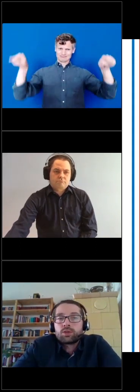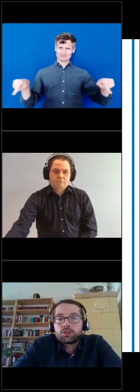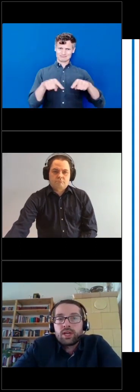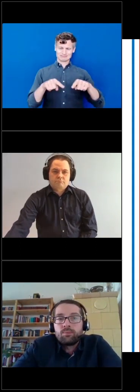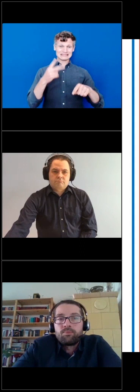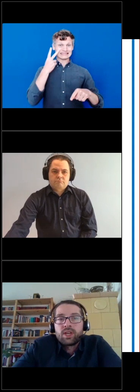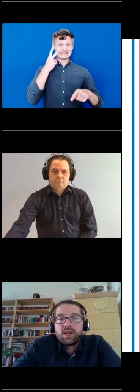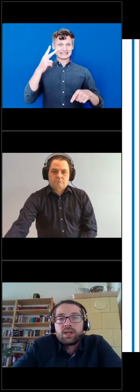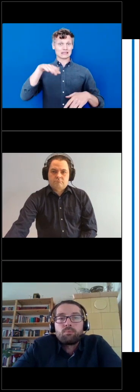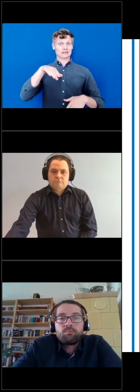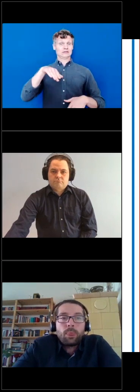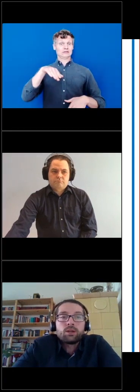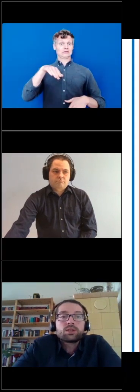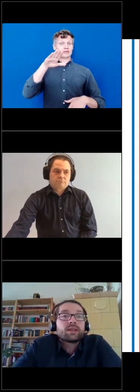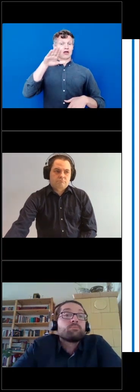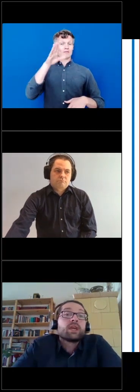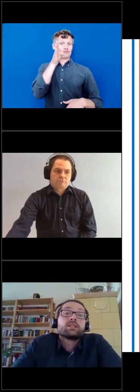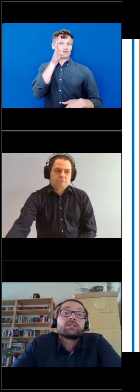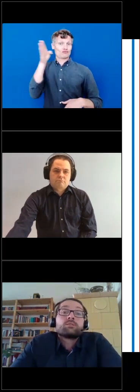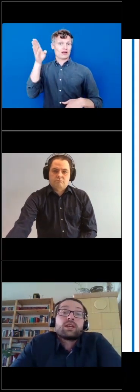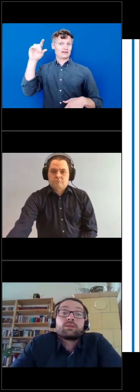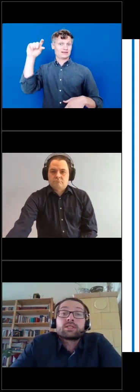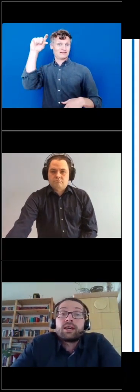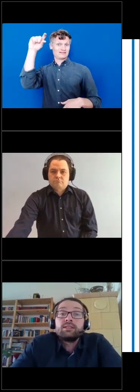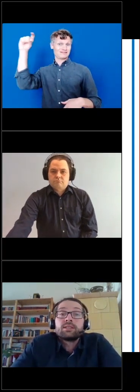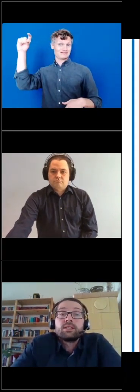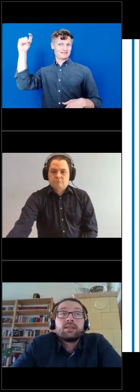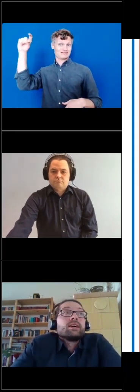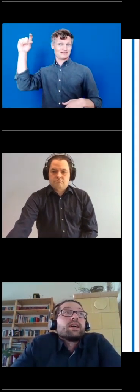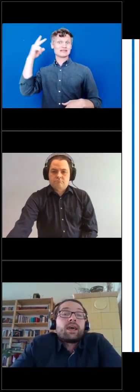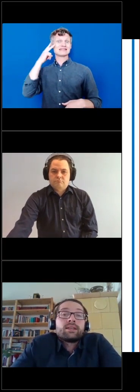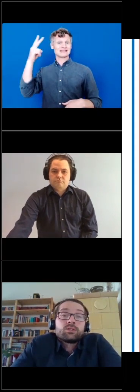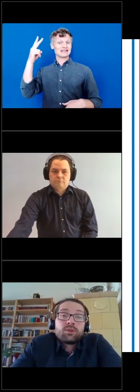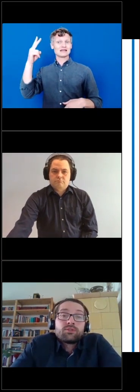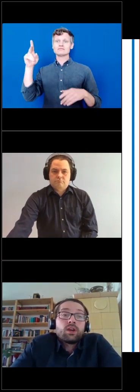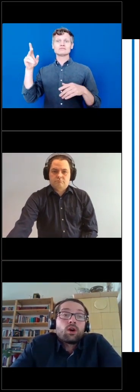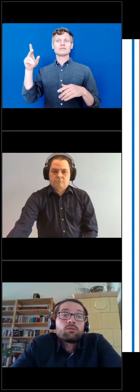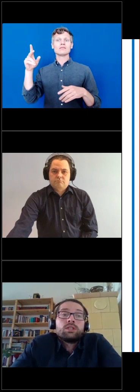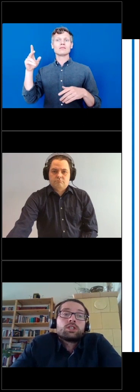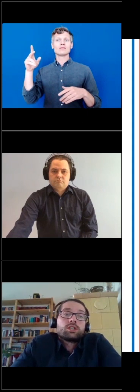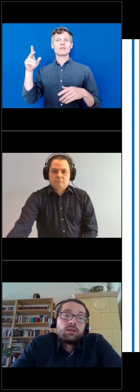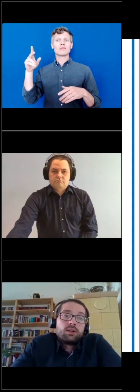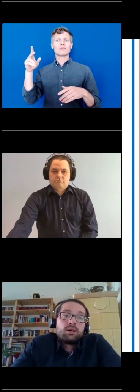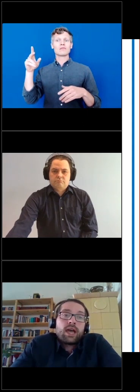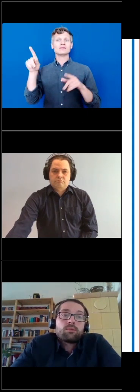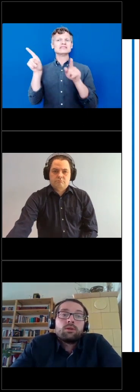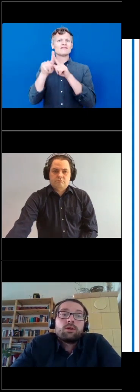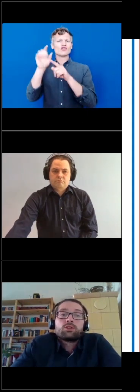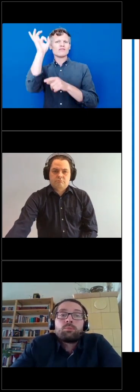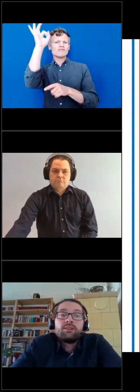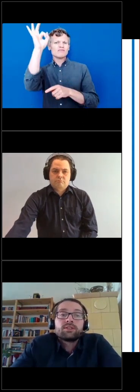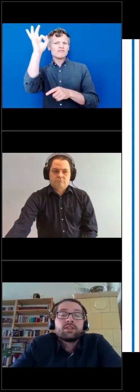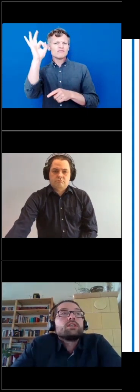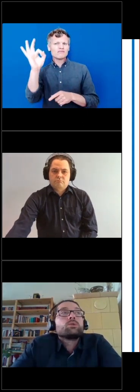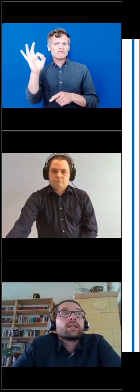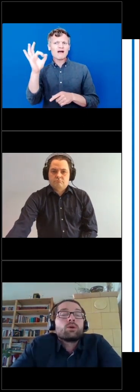right of your screen. It looks like the pictures displayed on the slide, and with the orange arrow on the